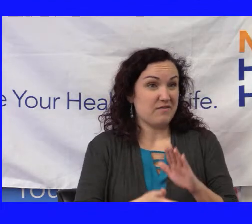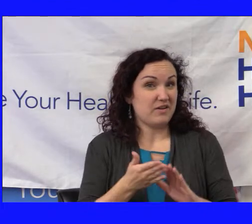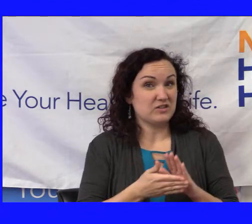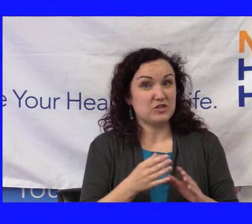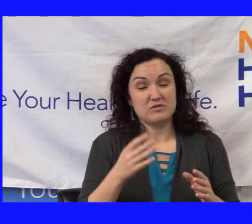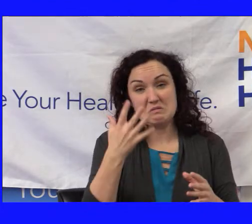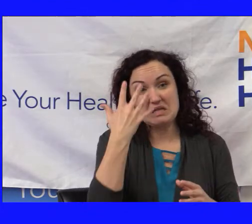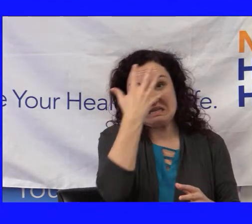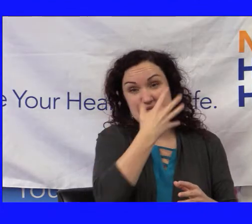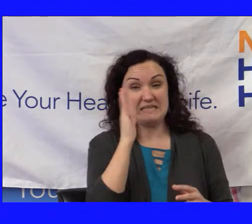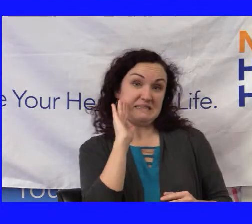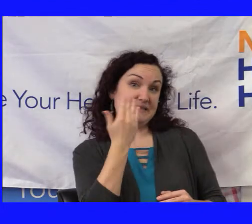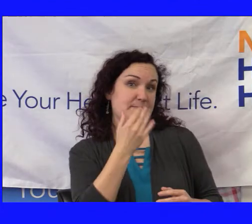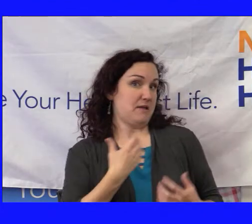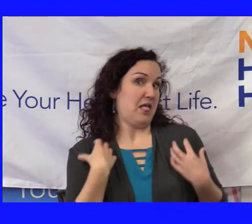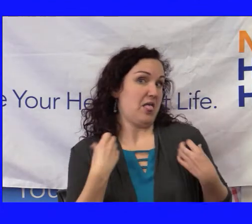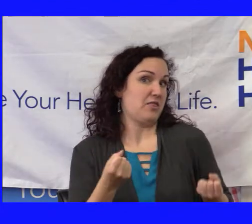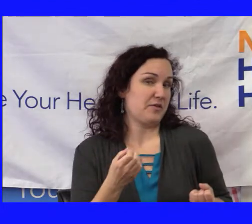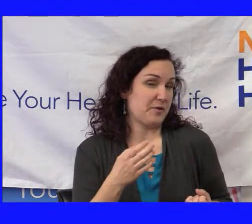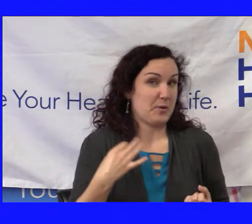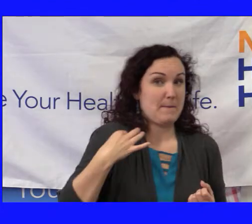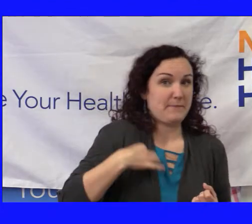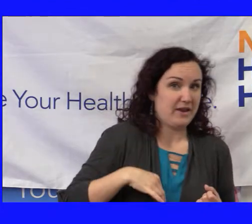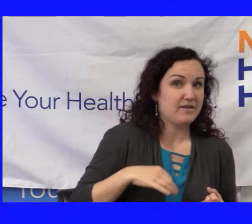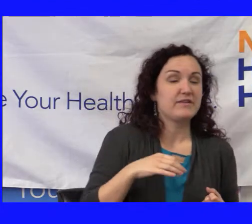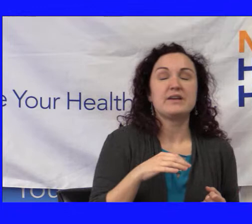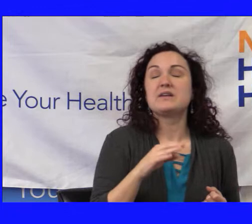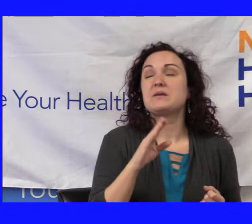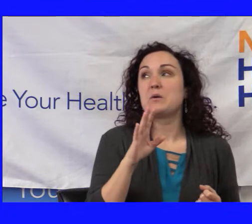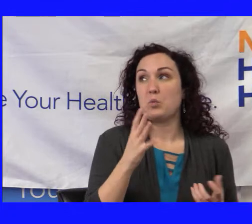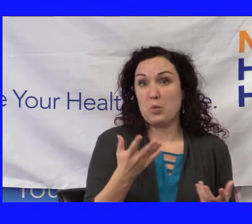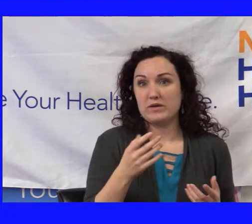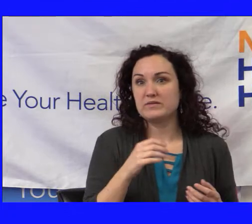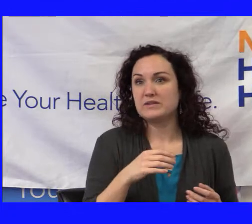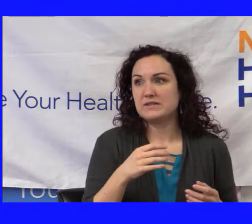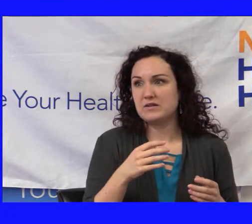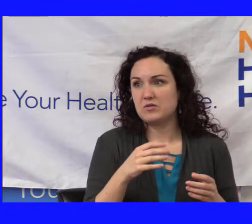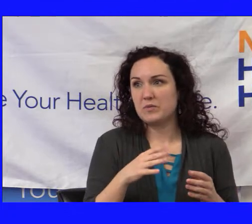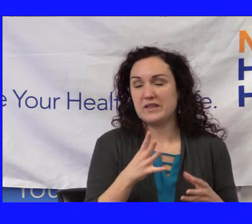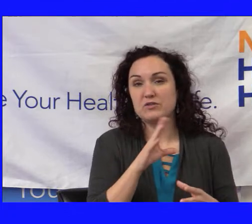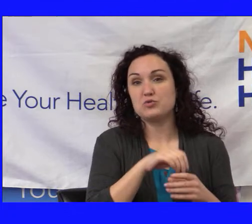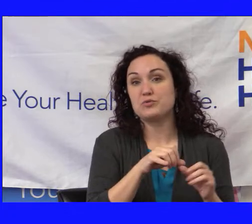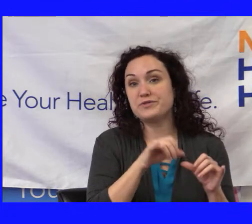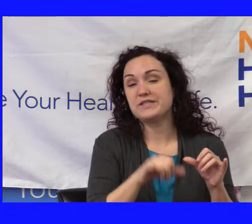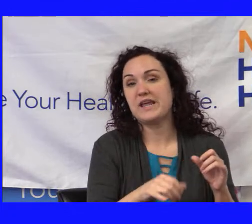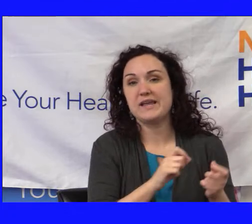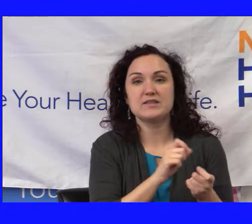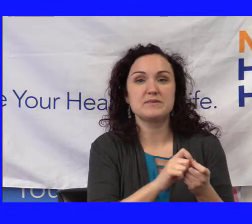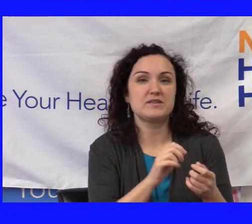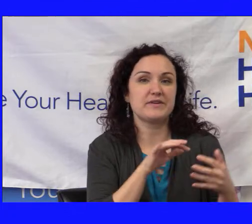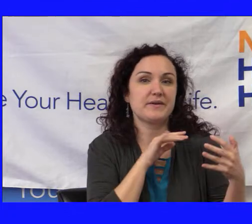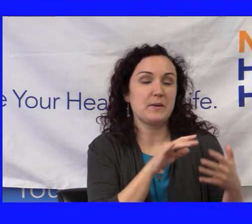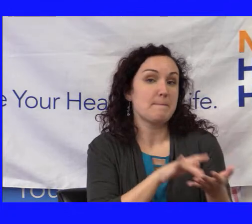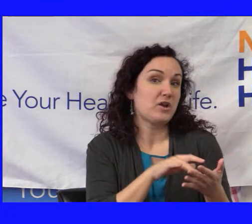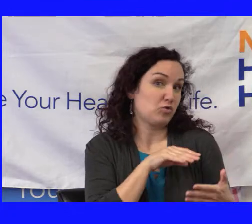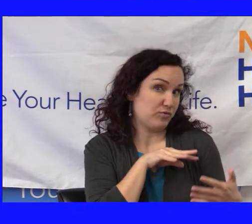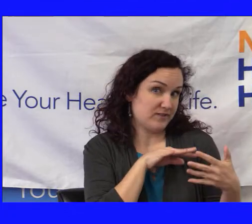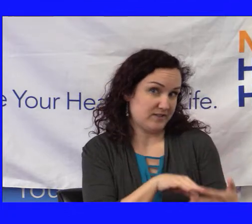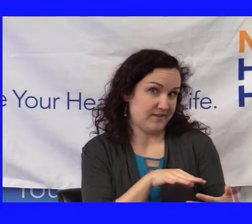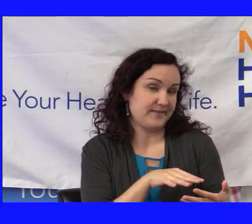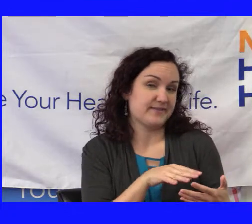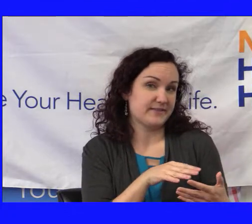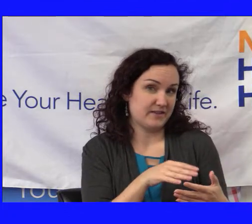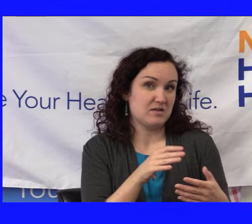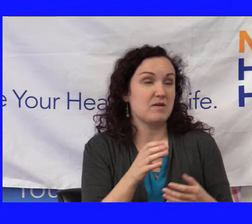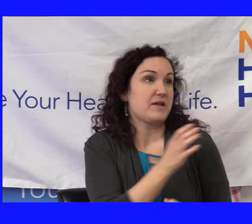be some risks. The benefits of this might be that they would be allowed to stay in studies. You know, there's a certain kidney function to be able to be a subject in a